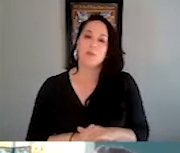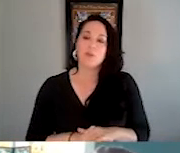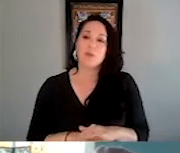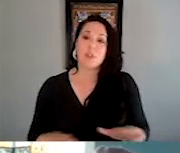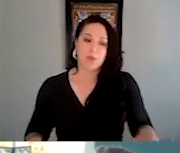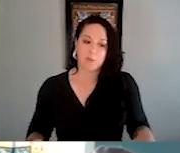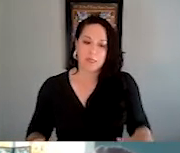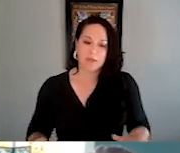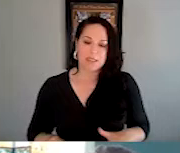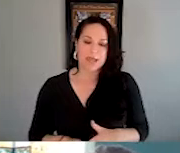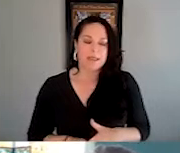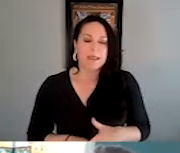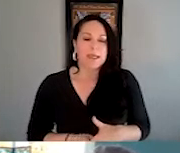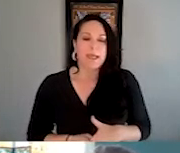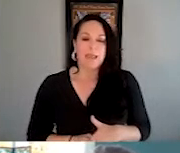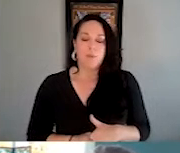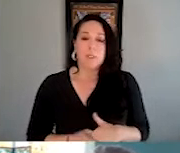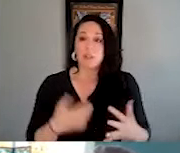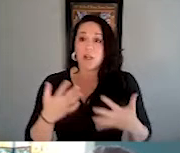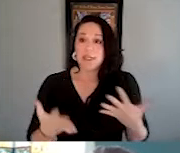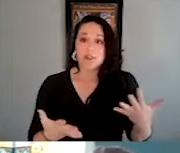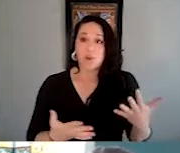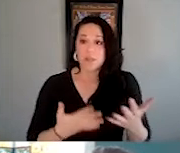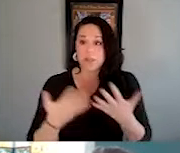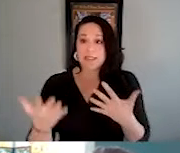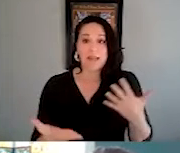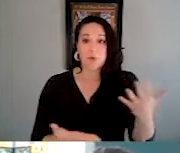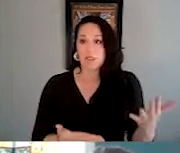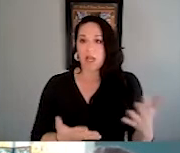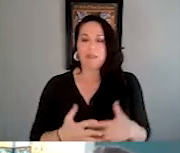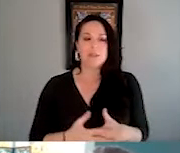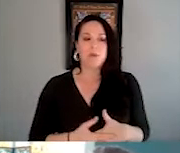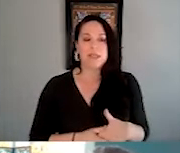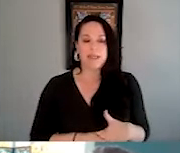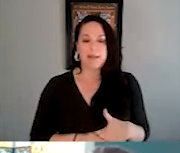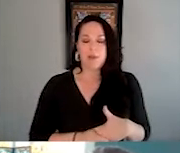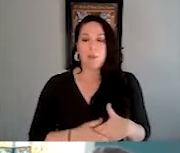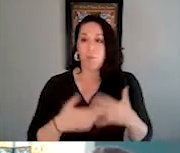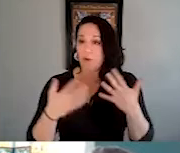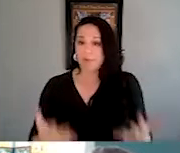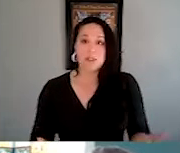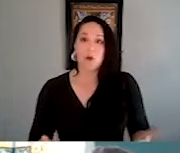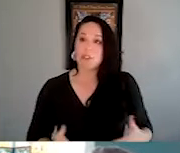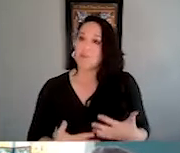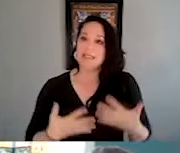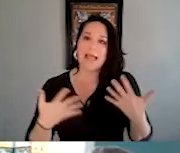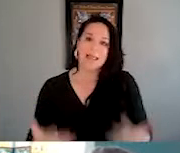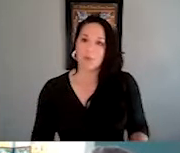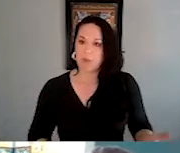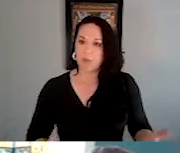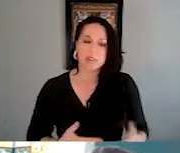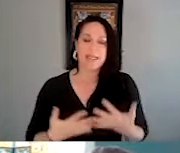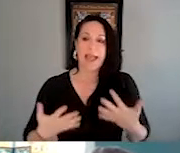tobacco. Prescription drugs weren't even being looked at. And we started to hear stories because, again, we're going to talk about storytelling. We were coming to coalition